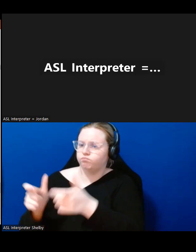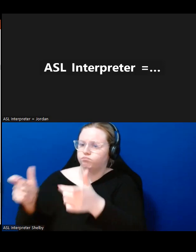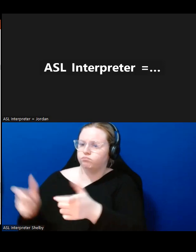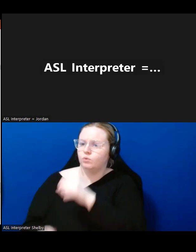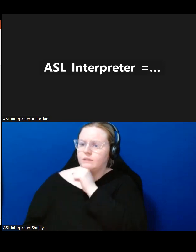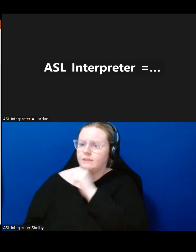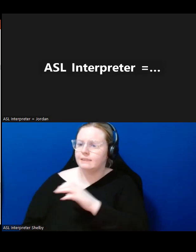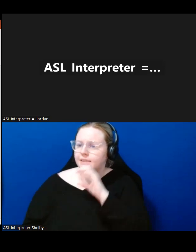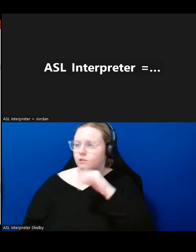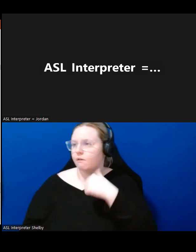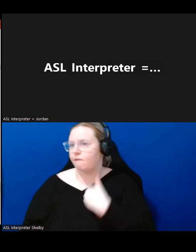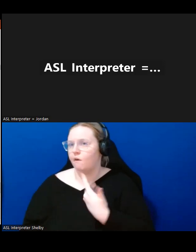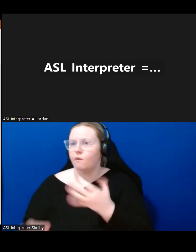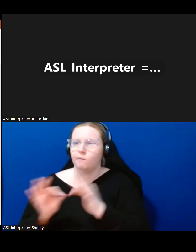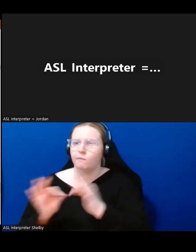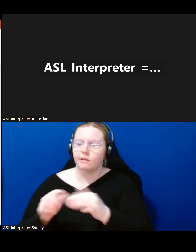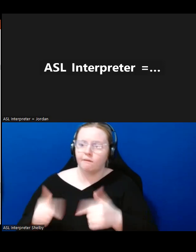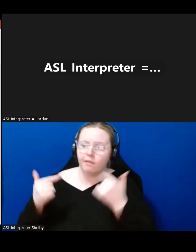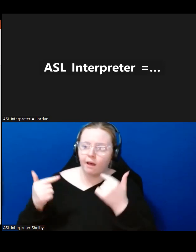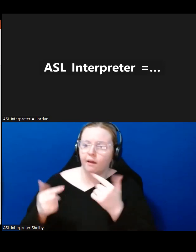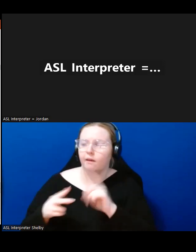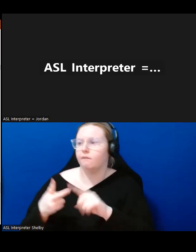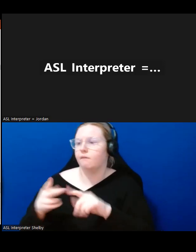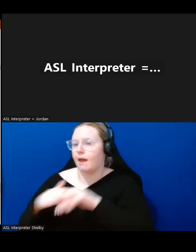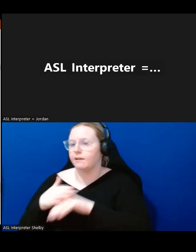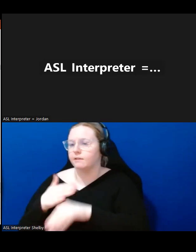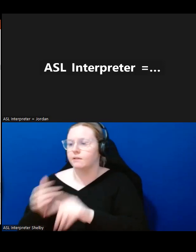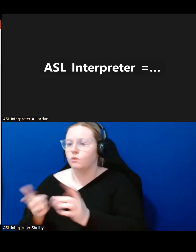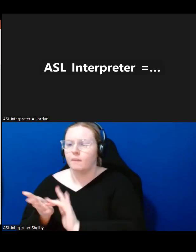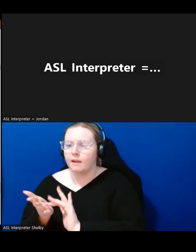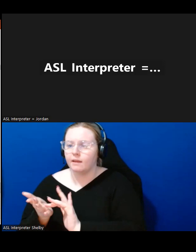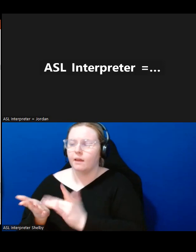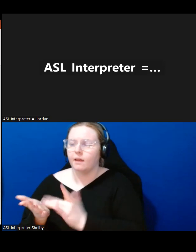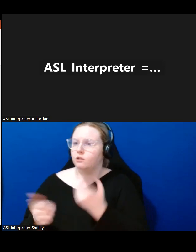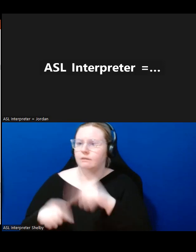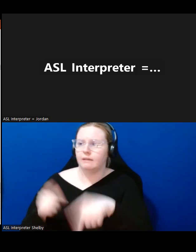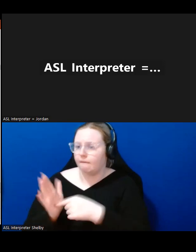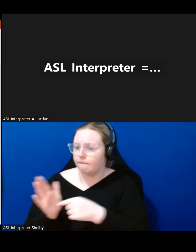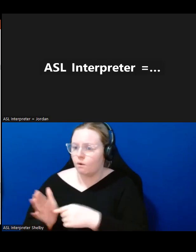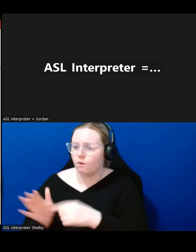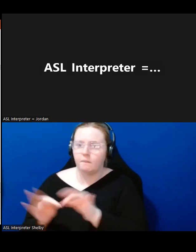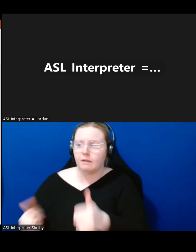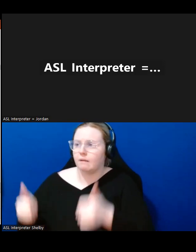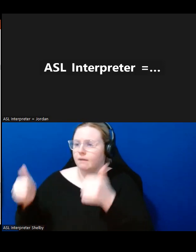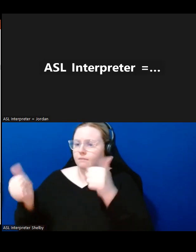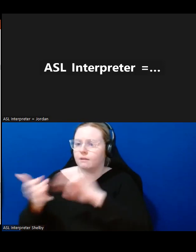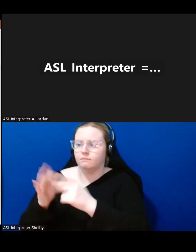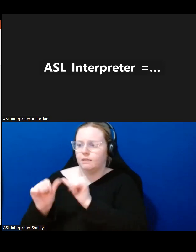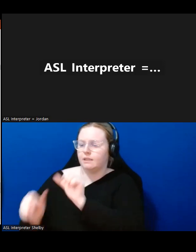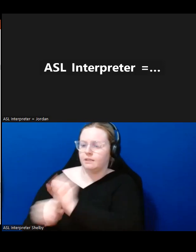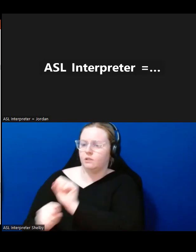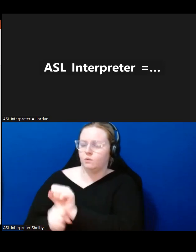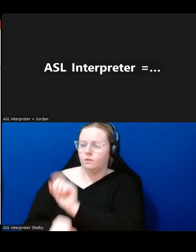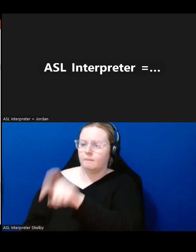of living and access to medications and everything else, need to continue to work? And so is there anywhere